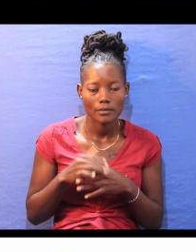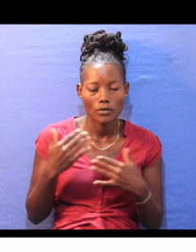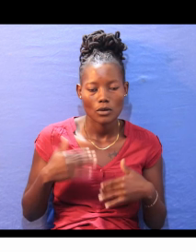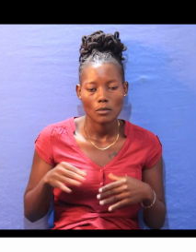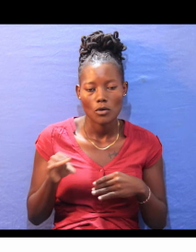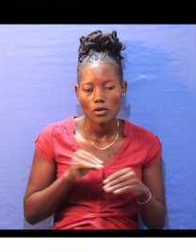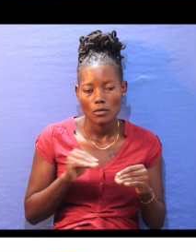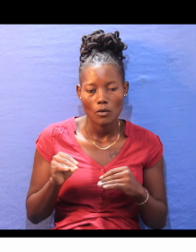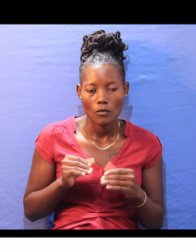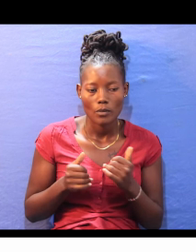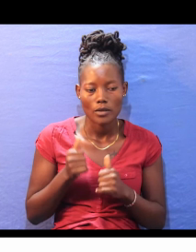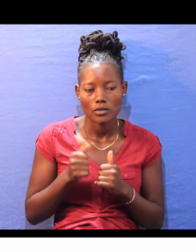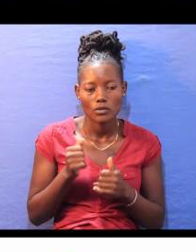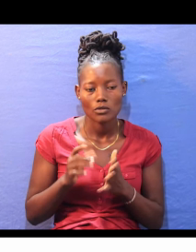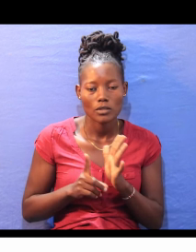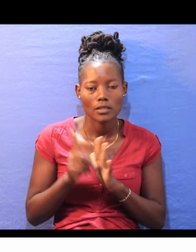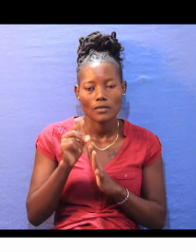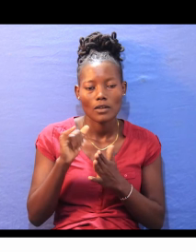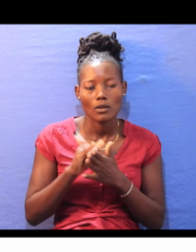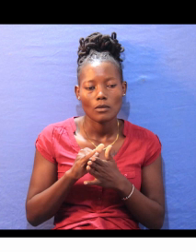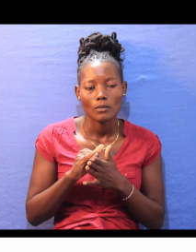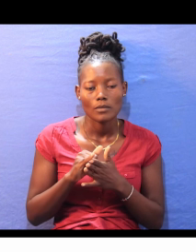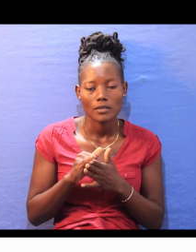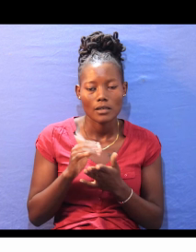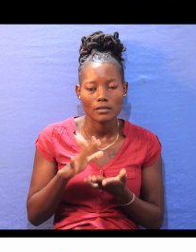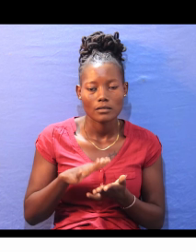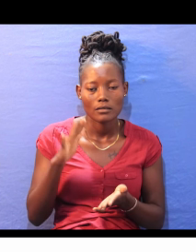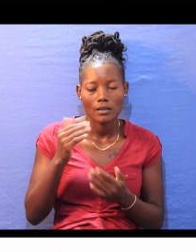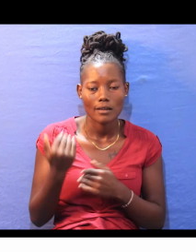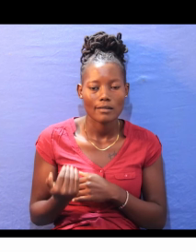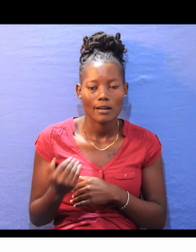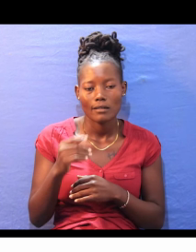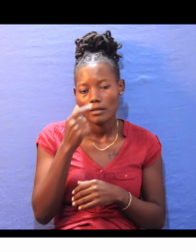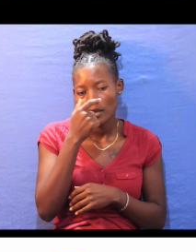are going to really develop that sense, especially at a young age.